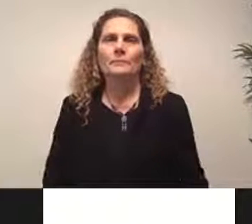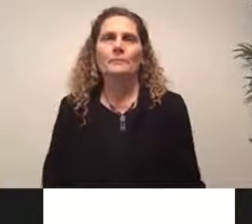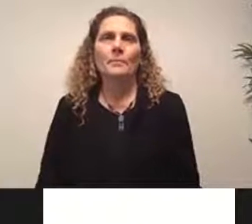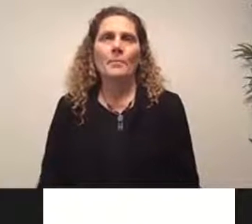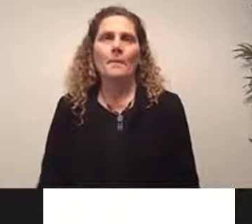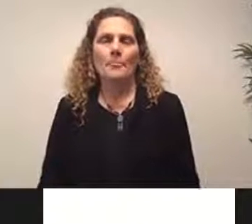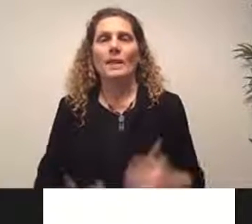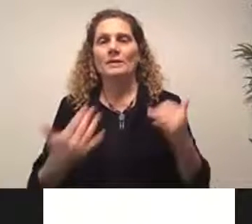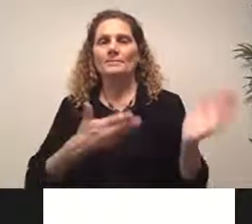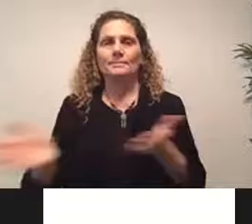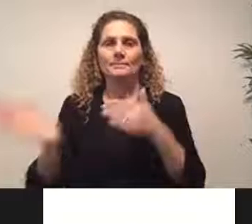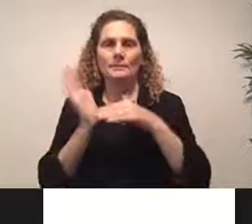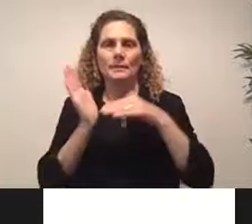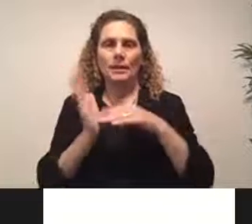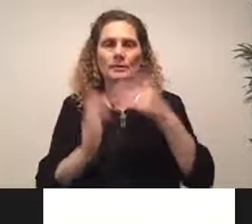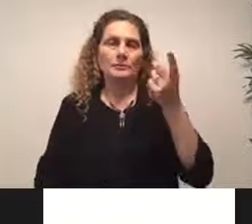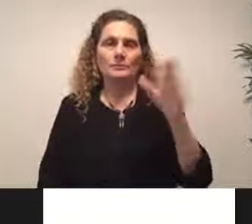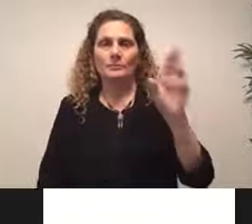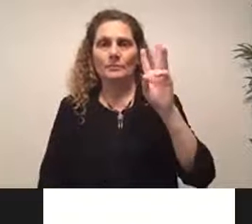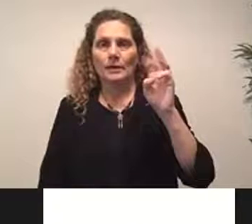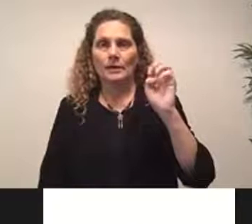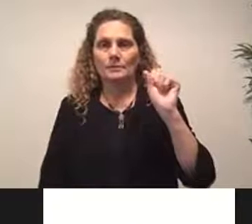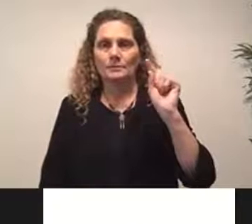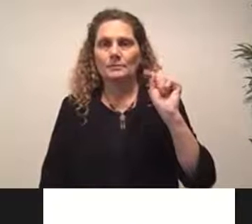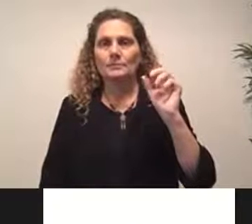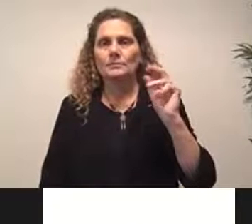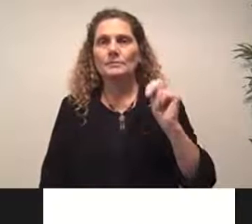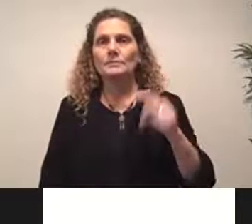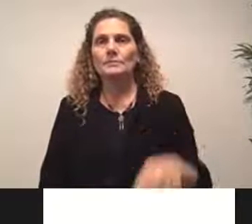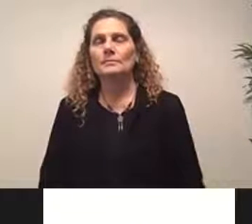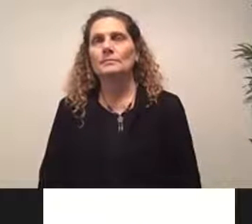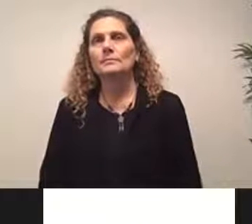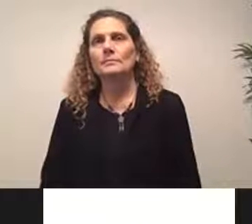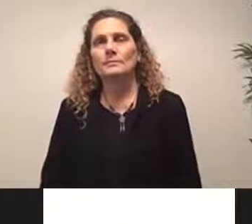thank you, Mr. Mayor. Good afternoon. First, to our numbers, we have had